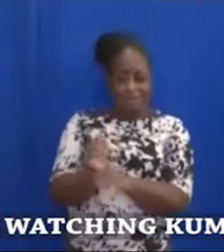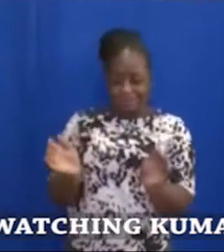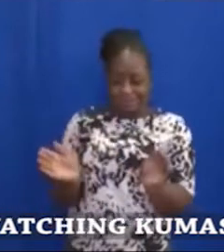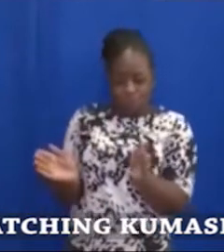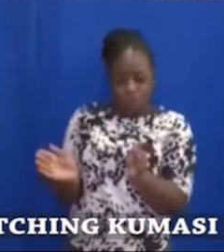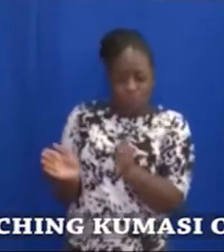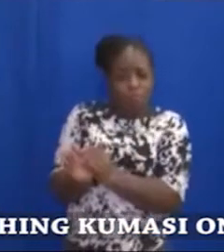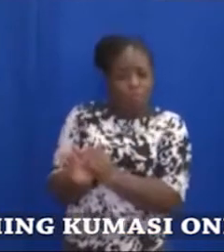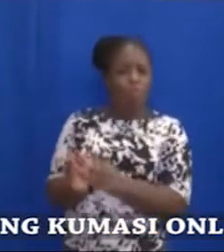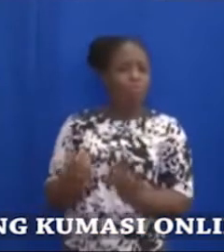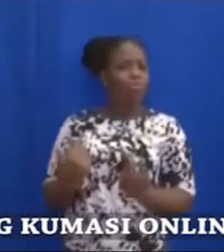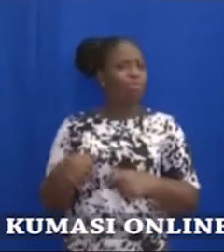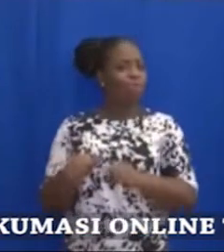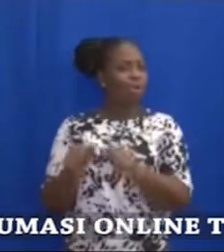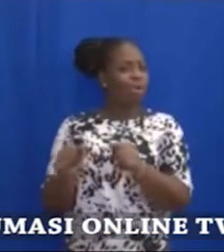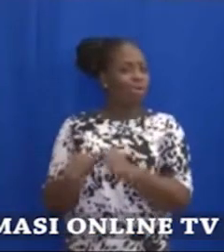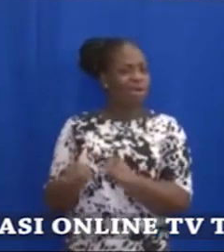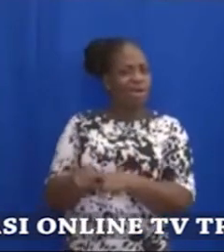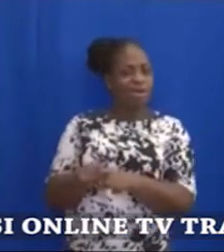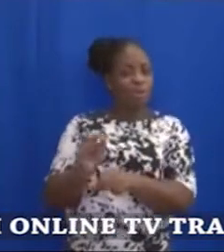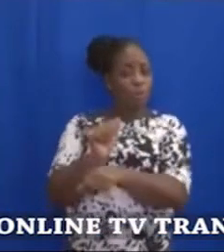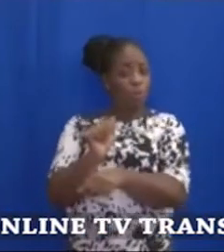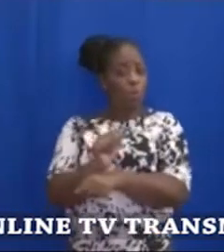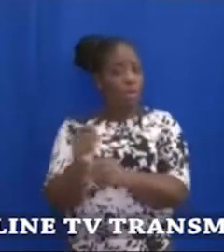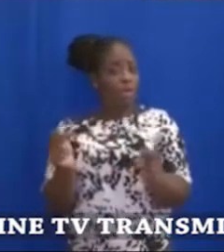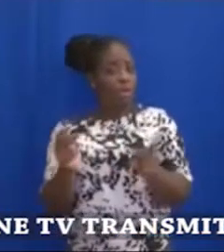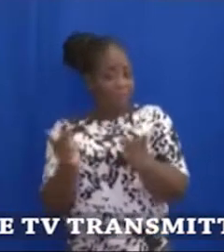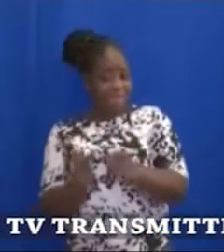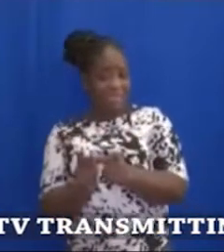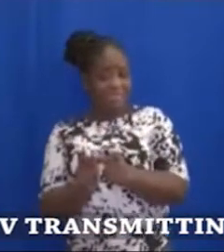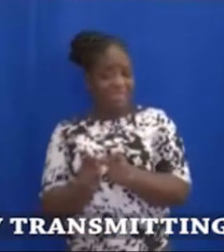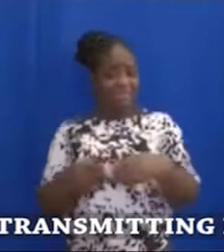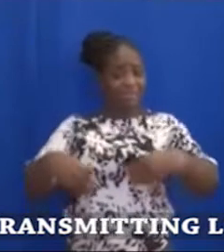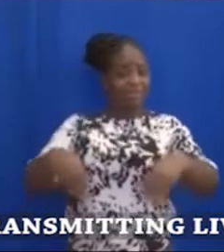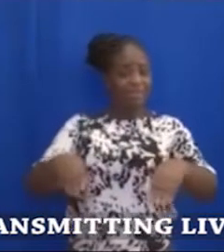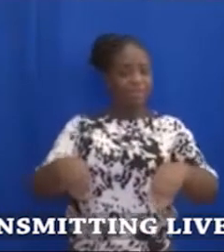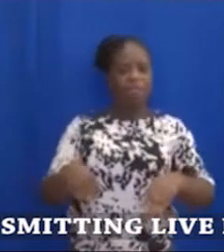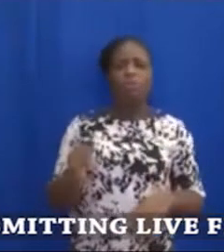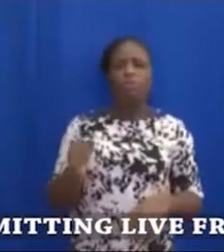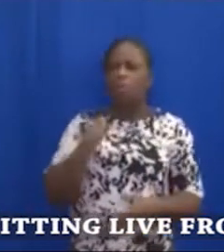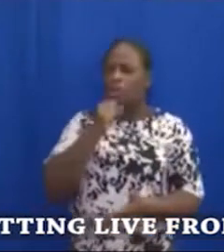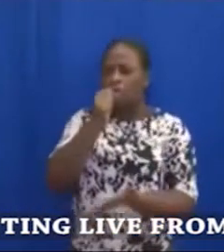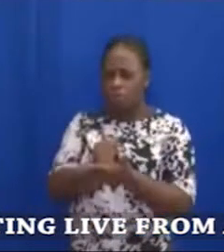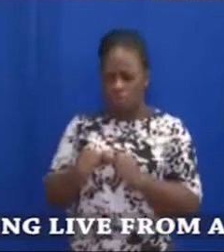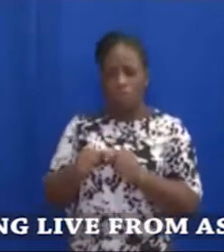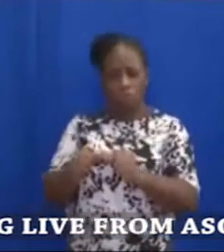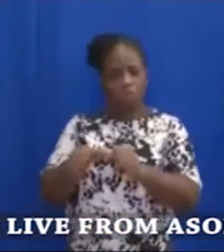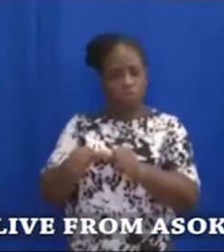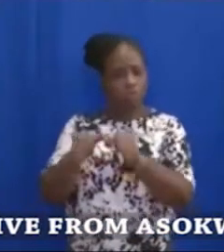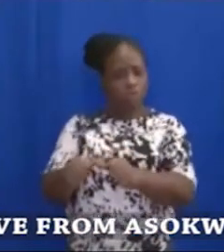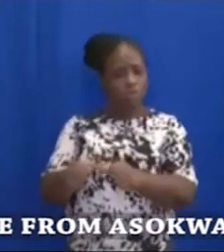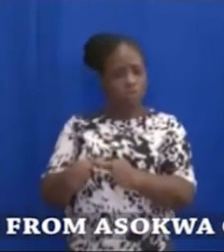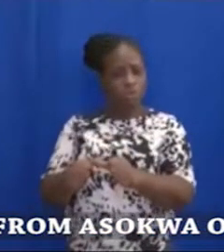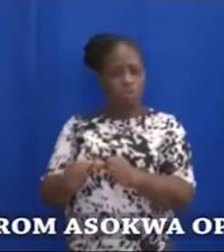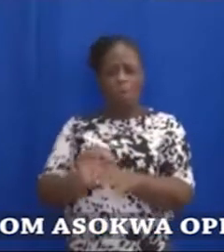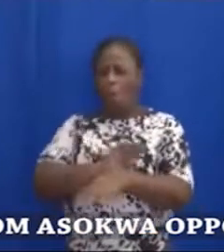such as workplaces and supermarkets, to ensure the continued adherence to all COVID-19